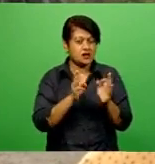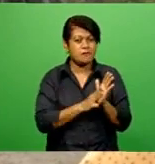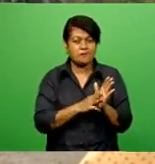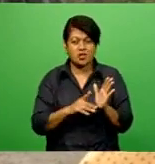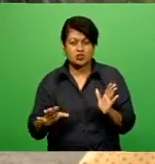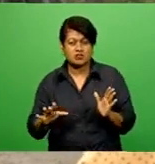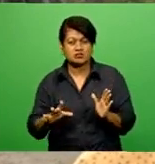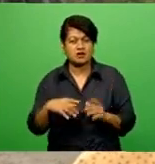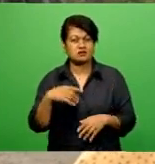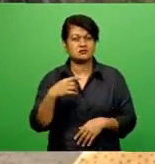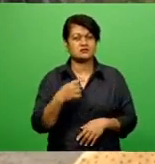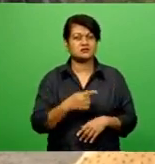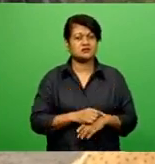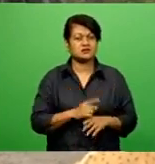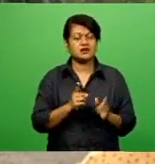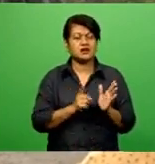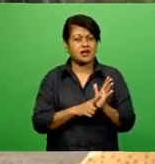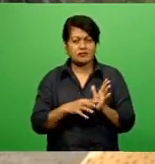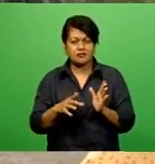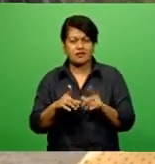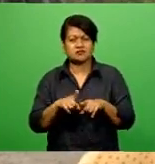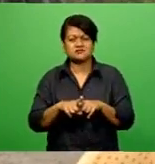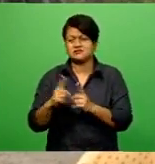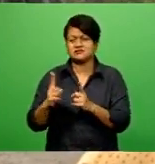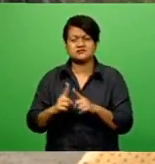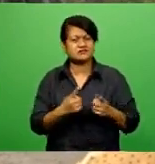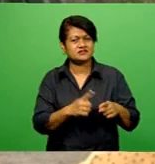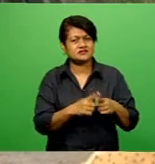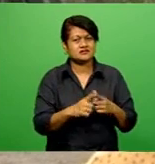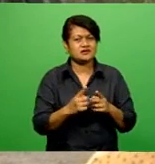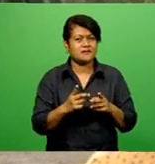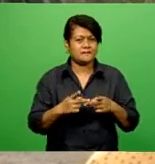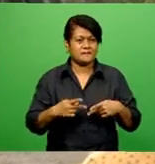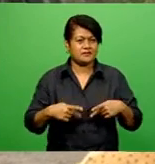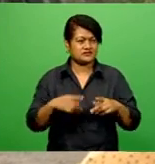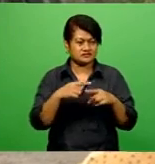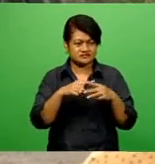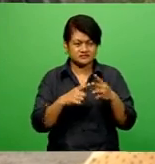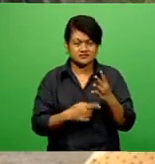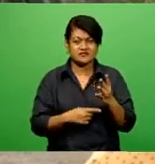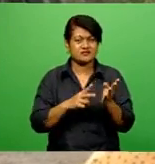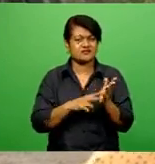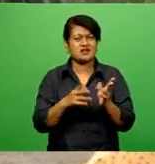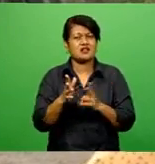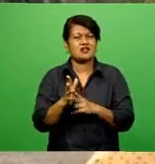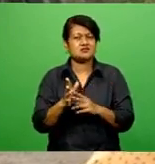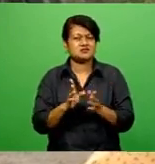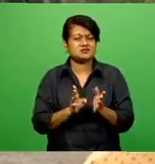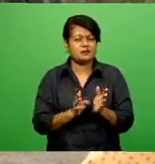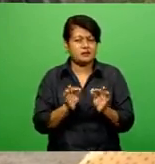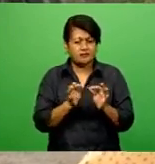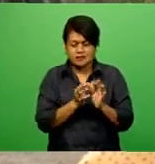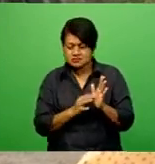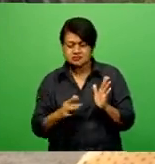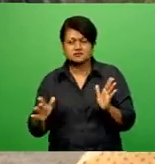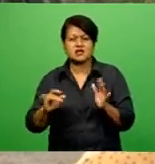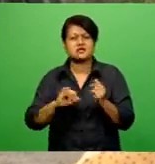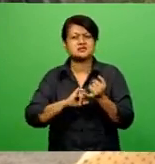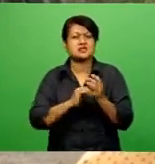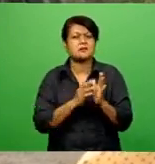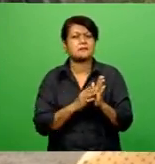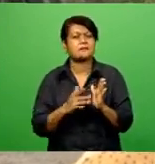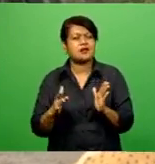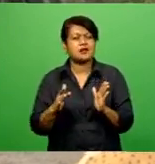Nalemba, Dhongeloa, Bunika, Soasoa, Bunibau, Bulileka, Batinikama, Siberia,